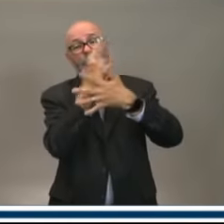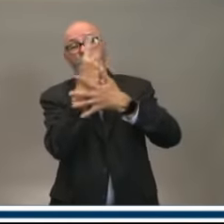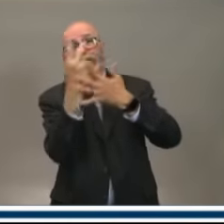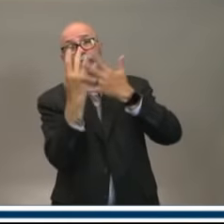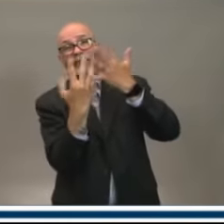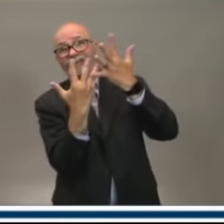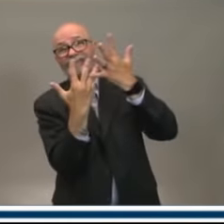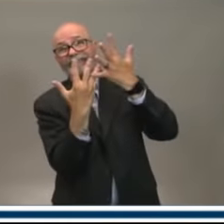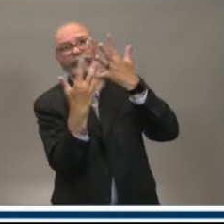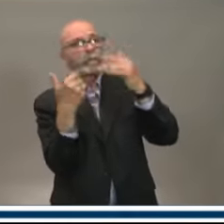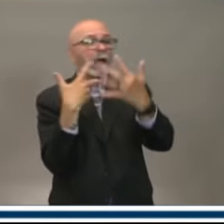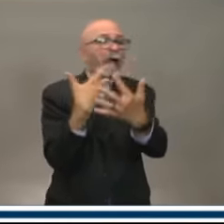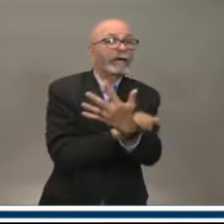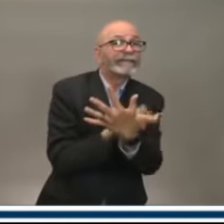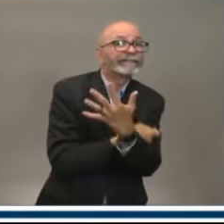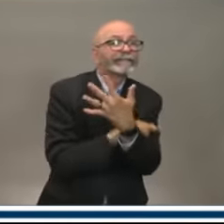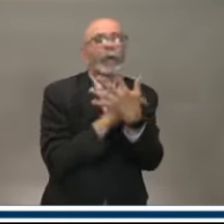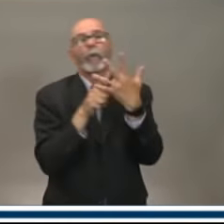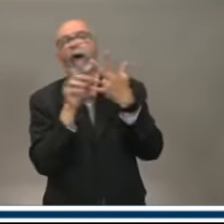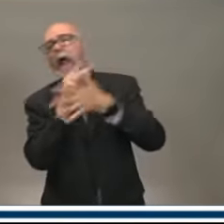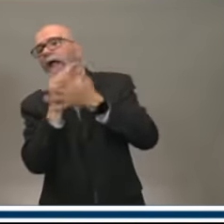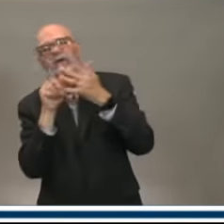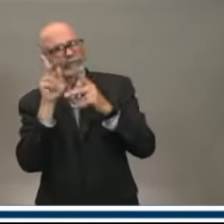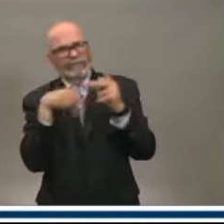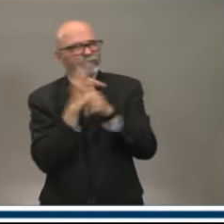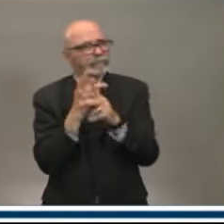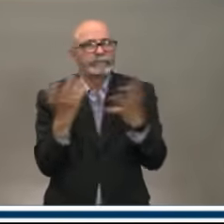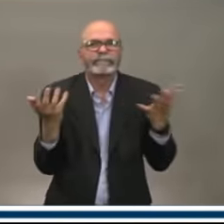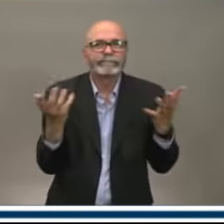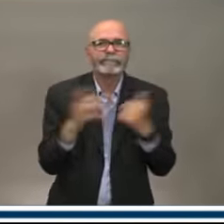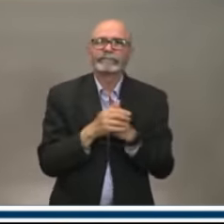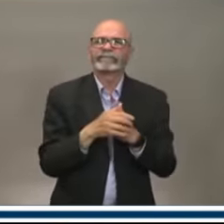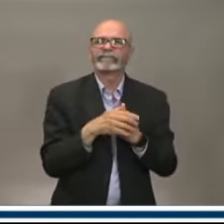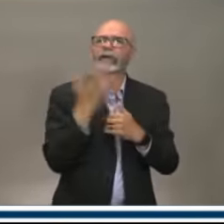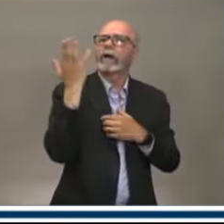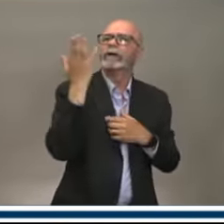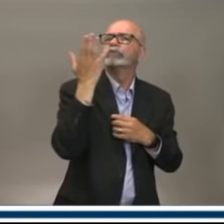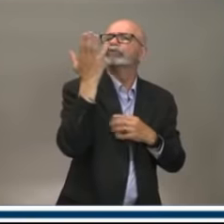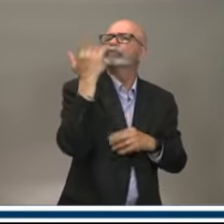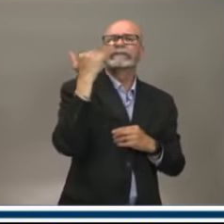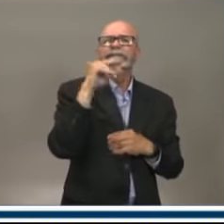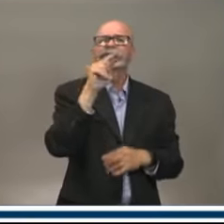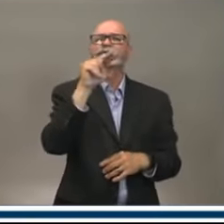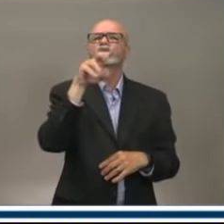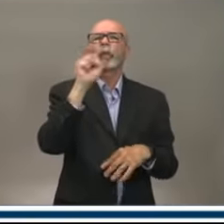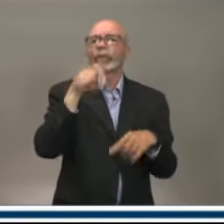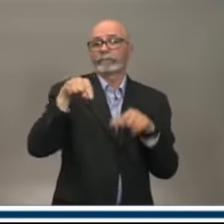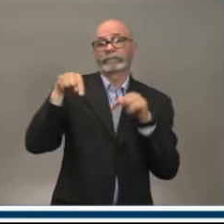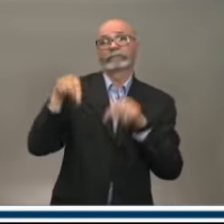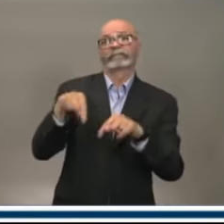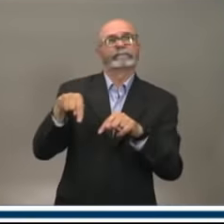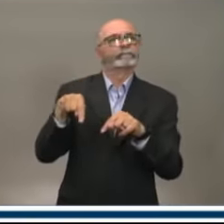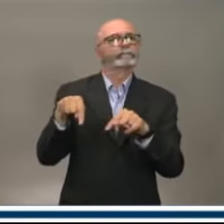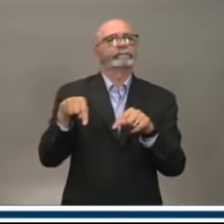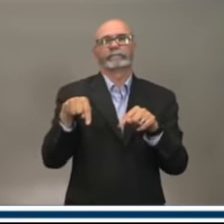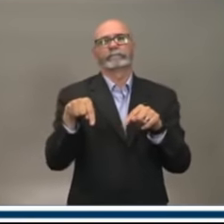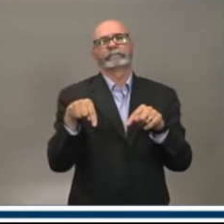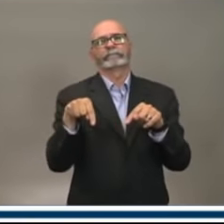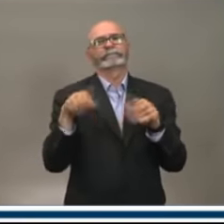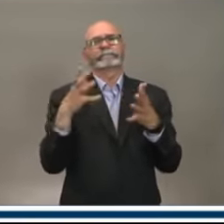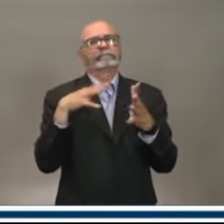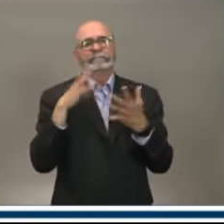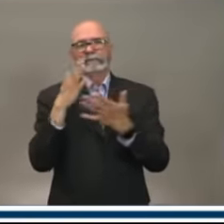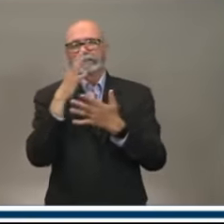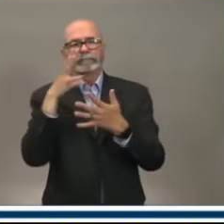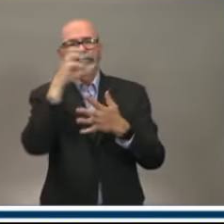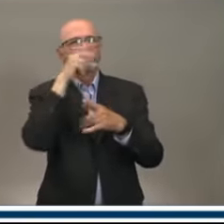of guidelines for a reopening plan, why is Nova Scotia the only province without a publicly released plan? Well, I'll speak to the